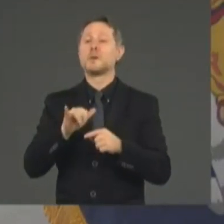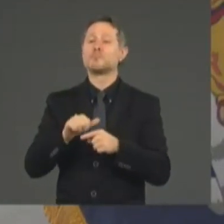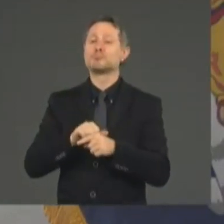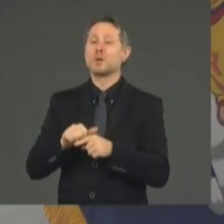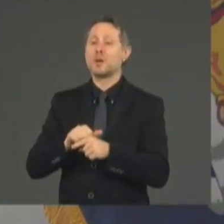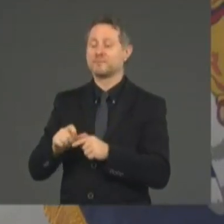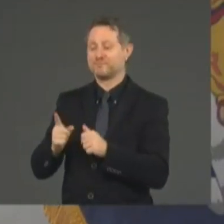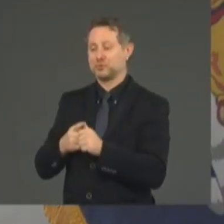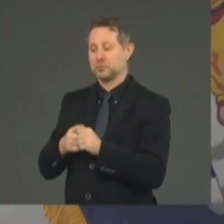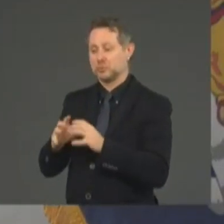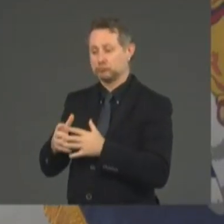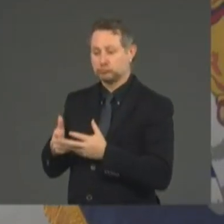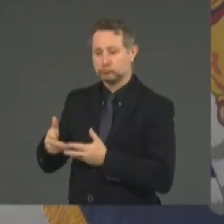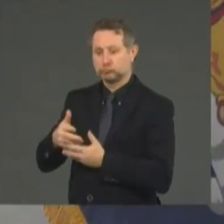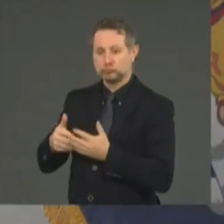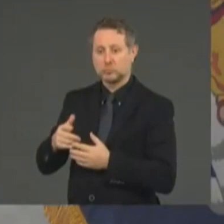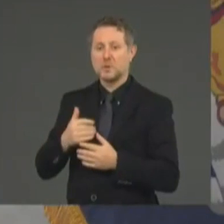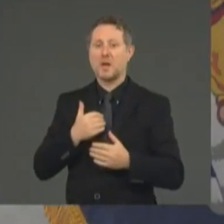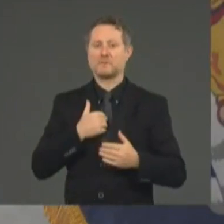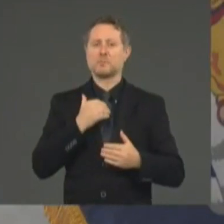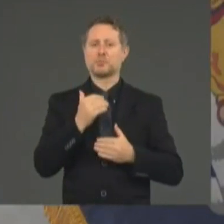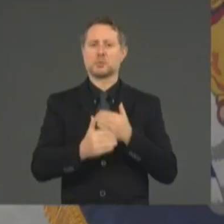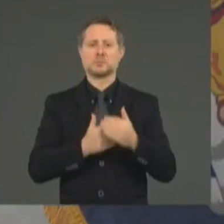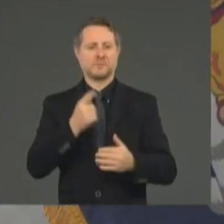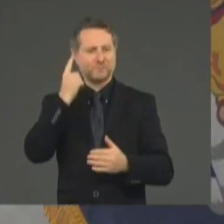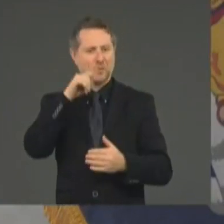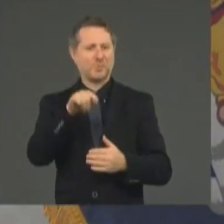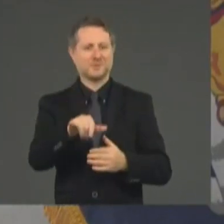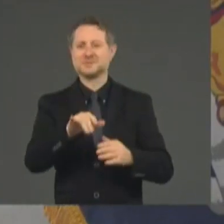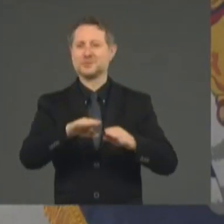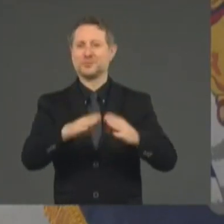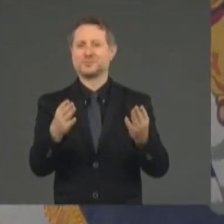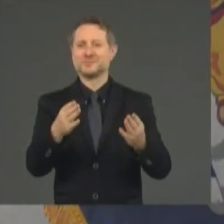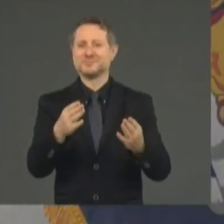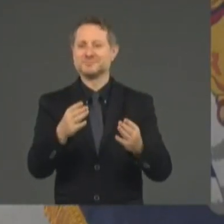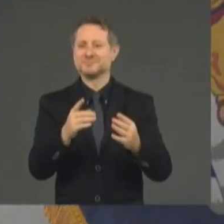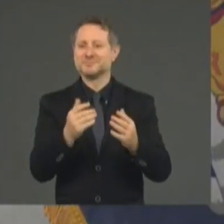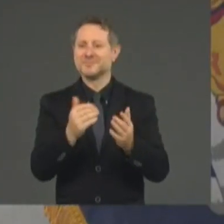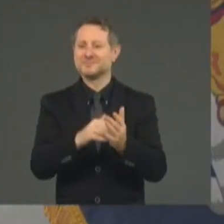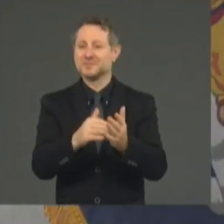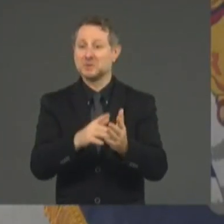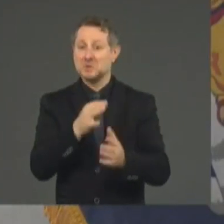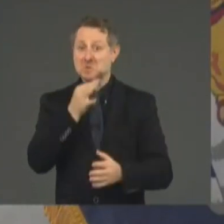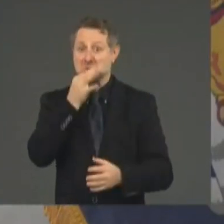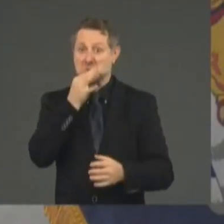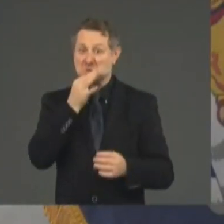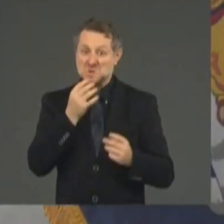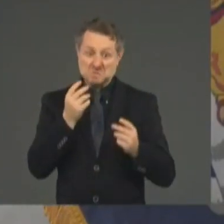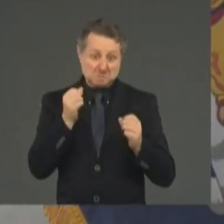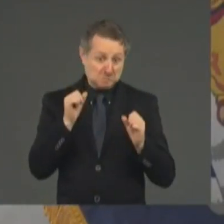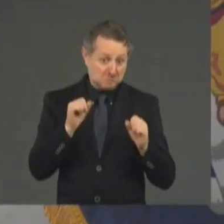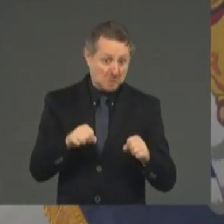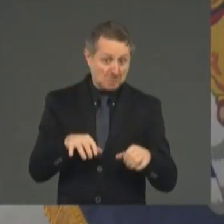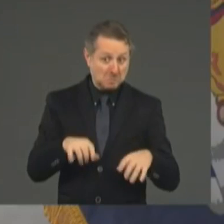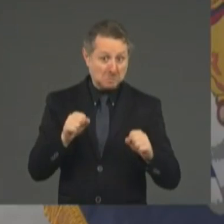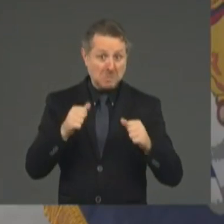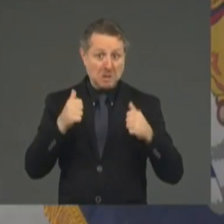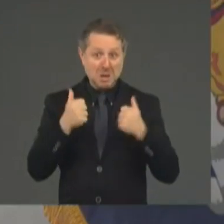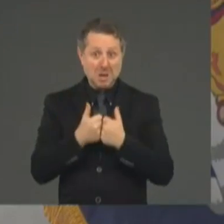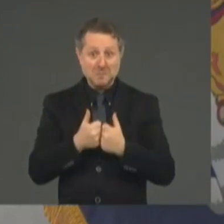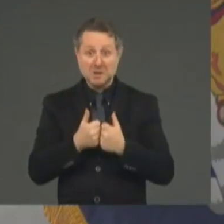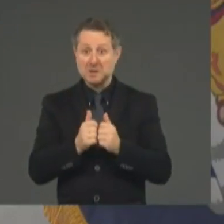through administrative procedures. If they can economically have games with no